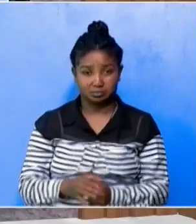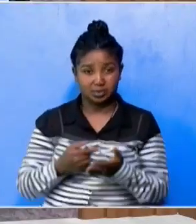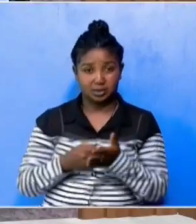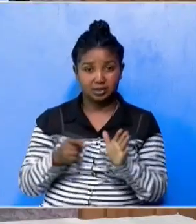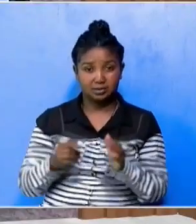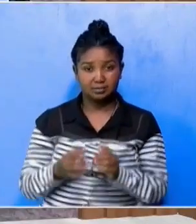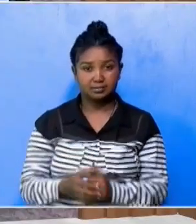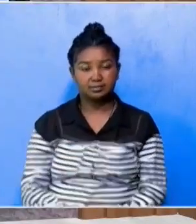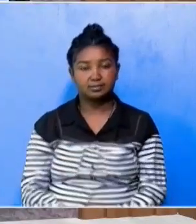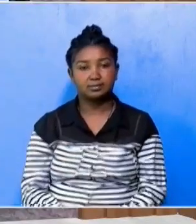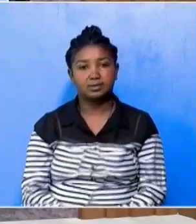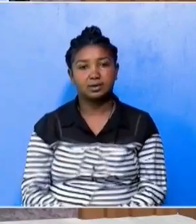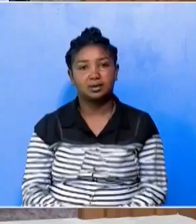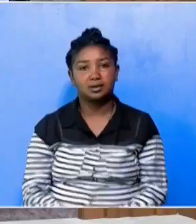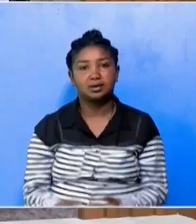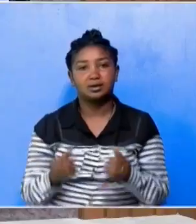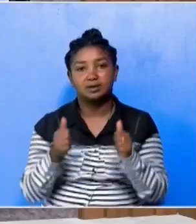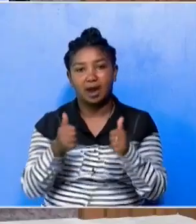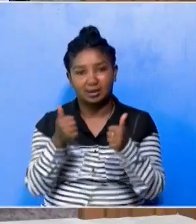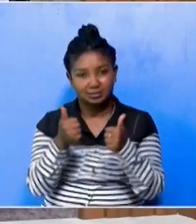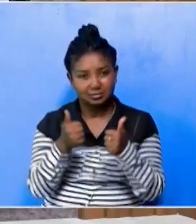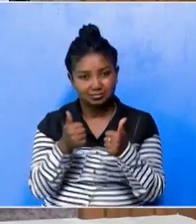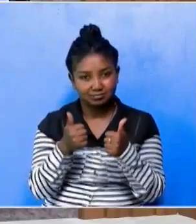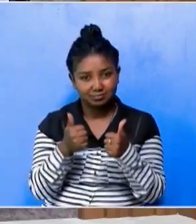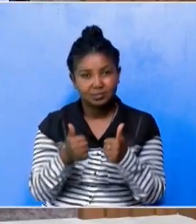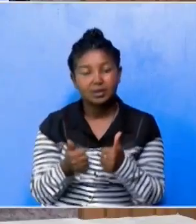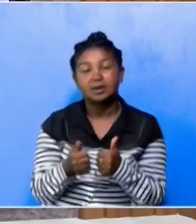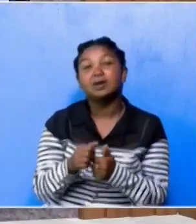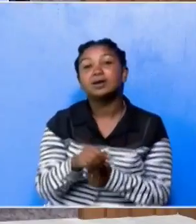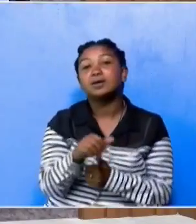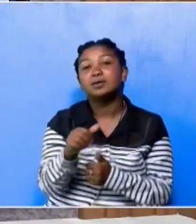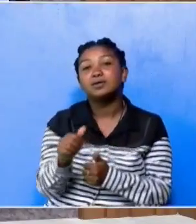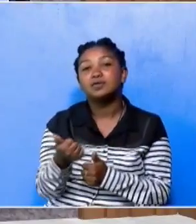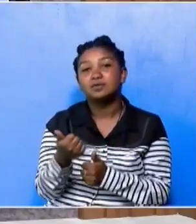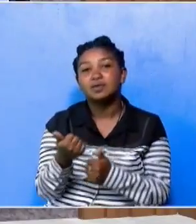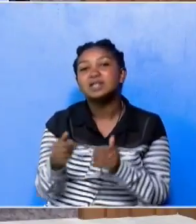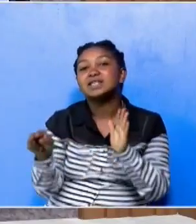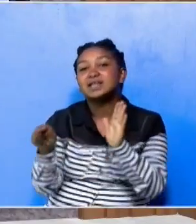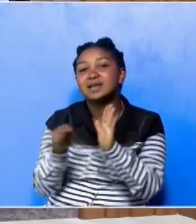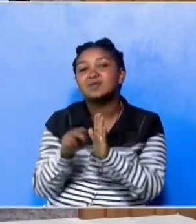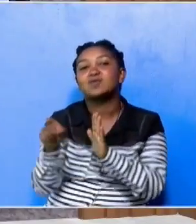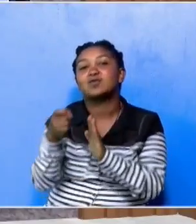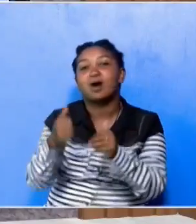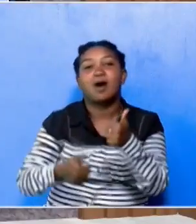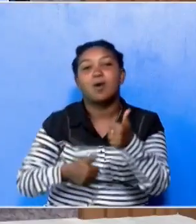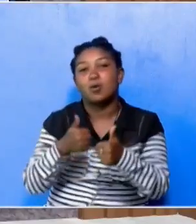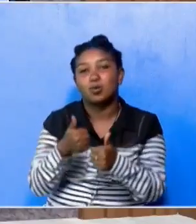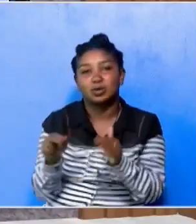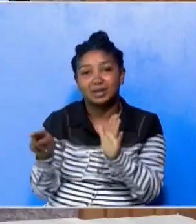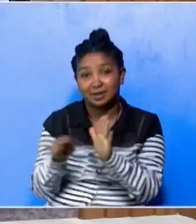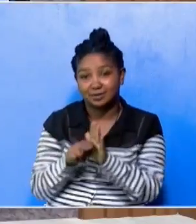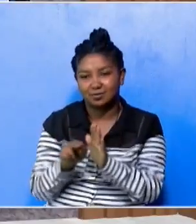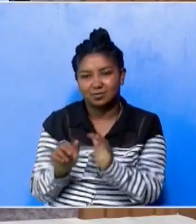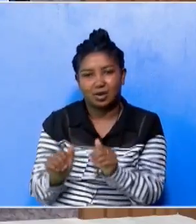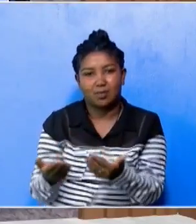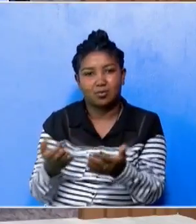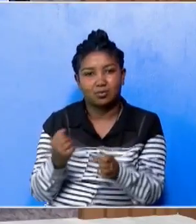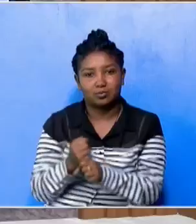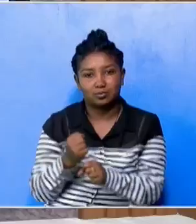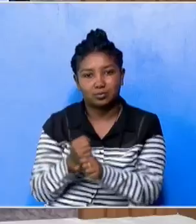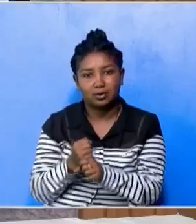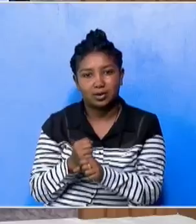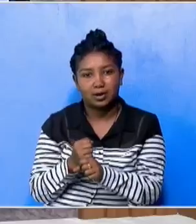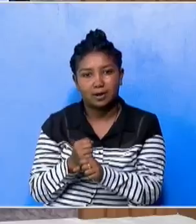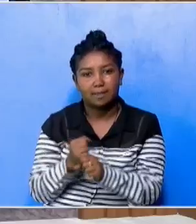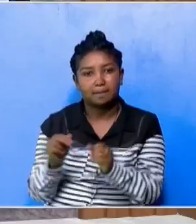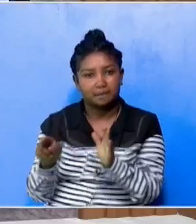clear? Nice students. What if it is negative? What if it is negative? Now we will say something